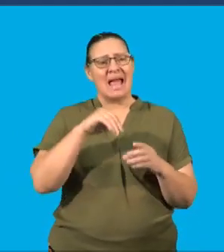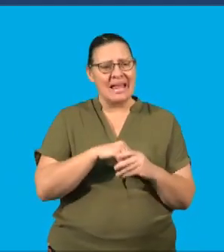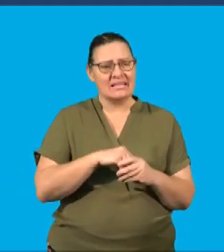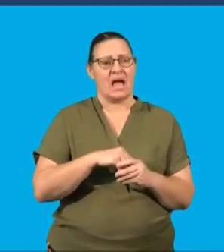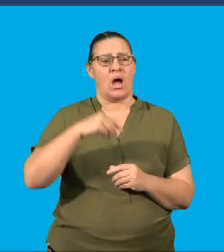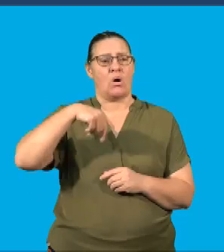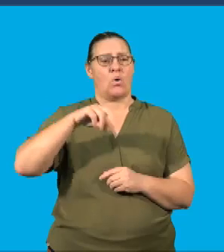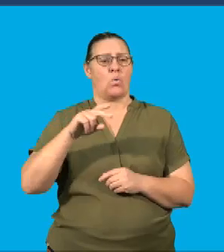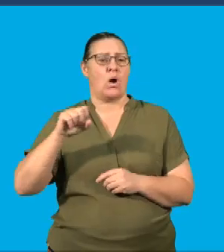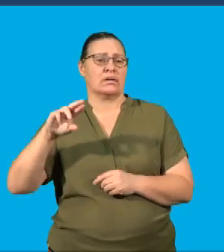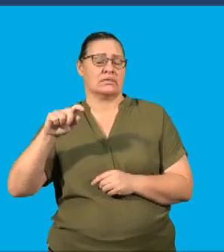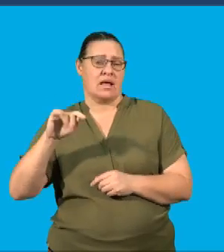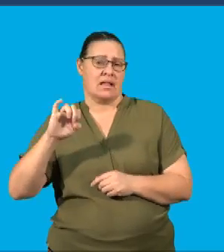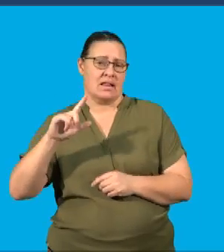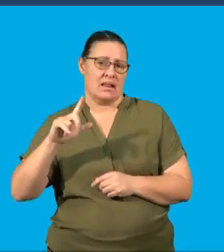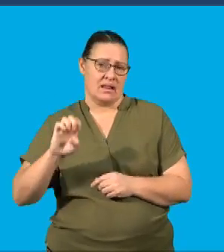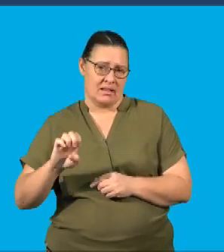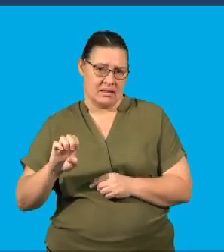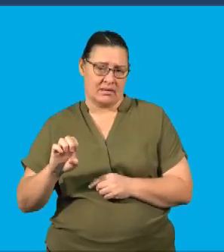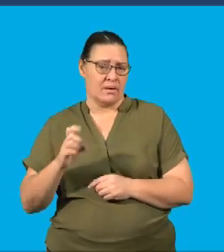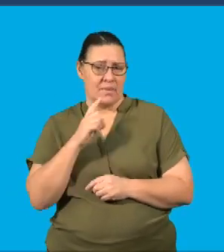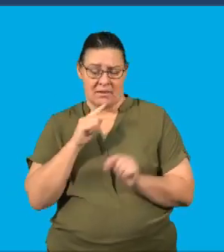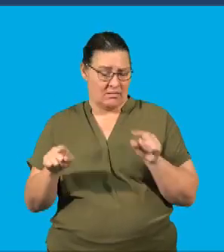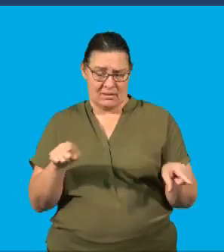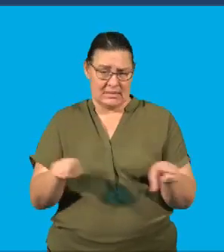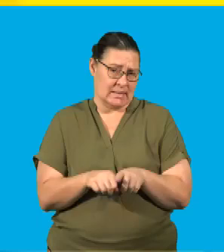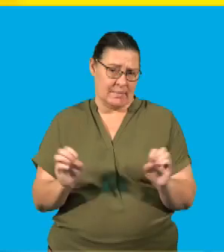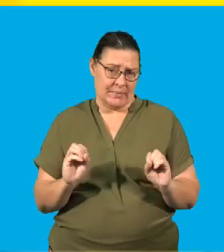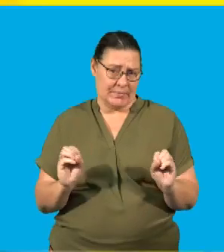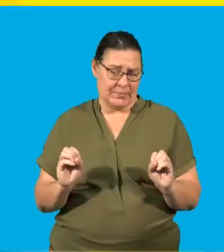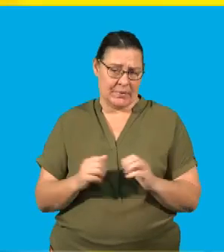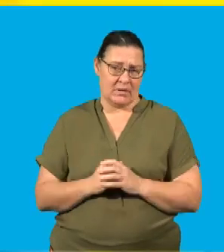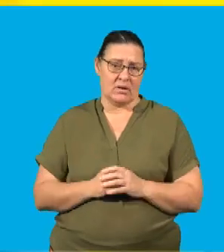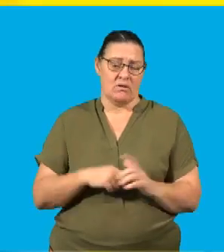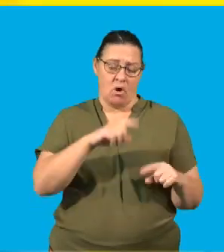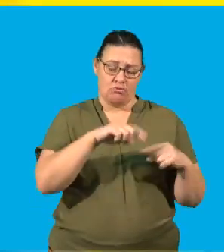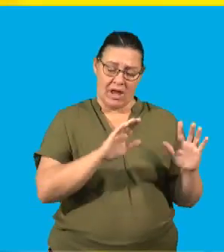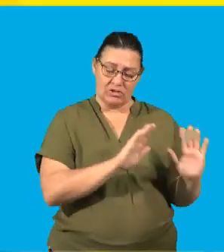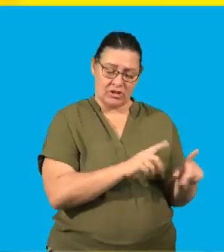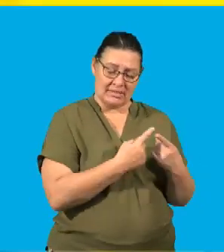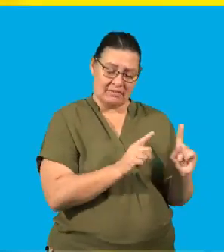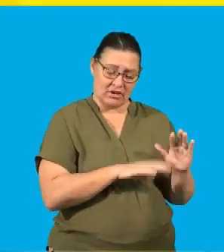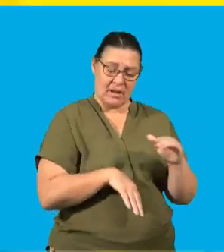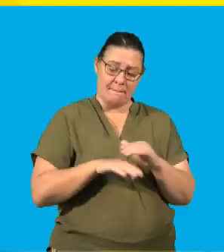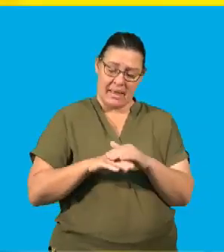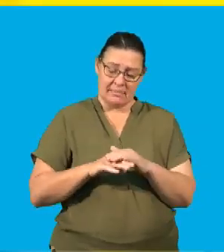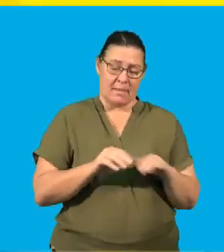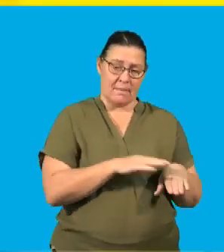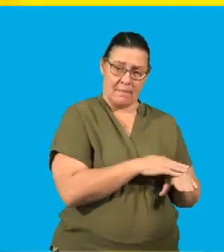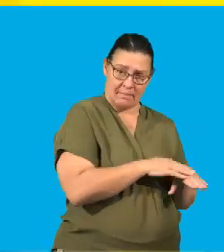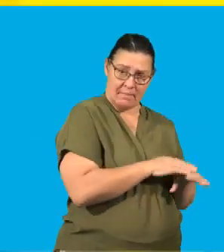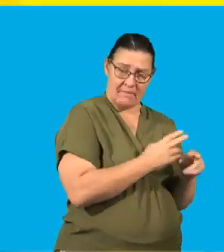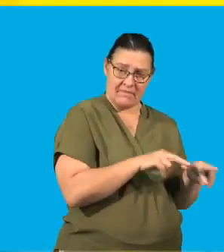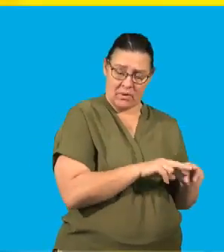the range and the interquartile range are not the same. Range is the difference between the maximum and the minimum